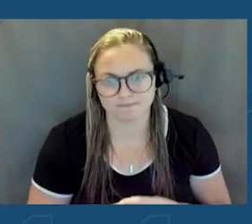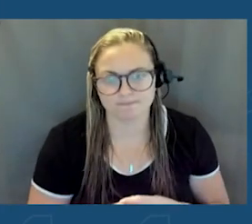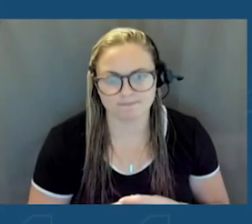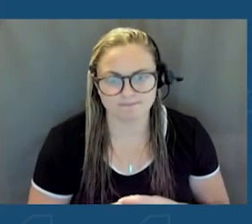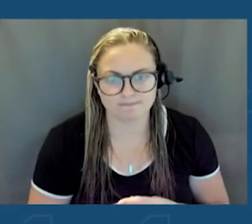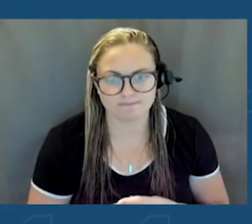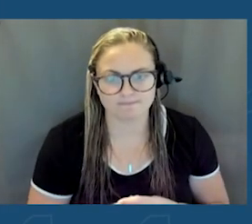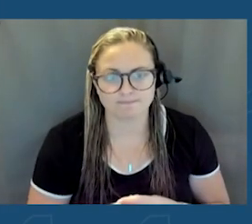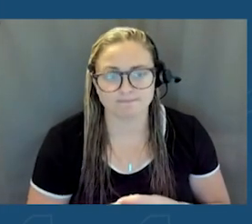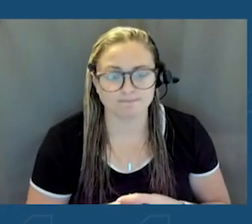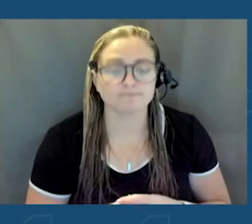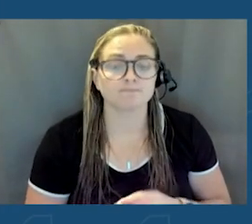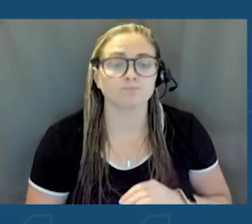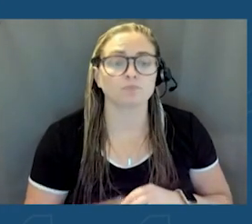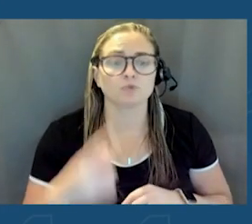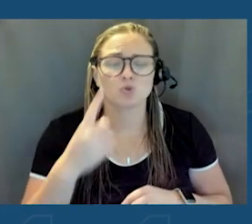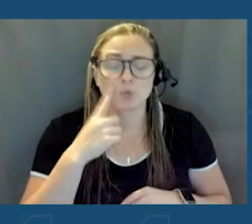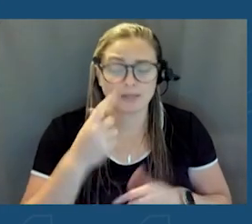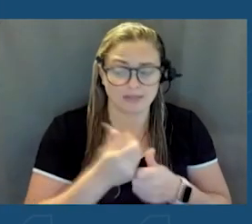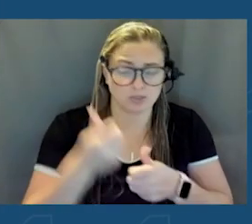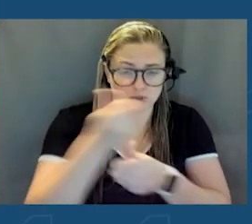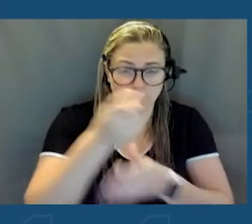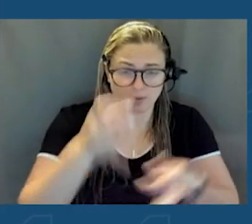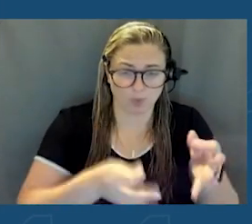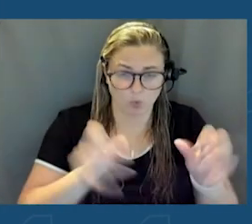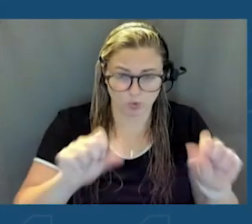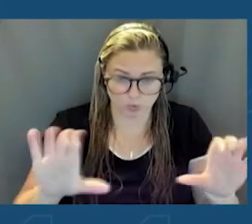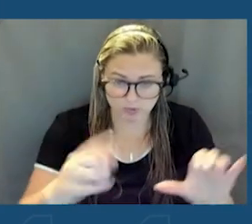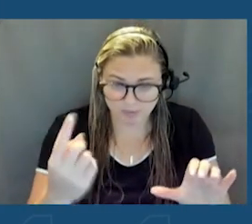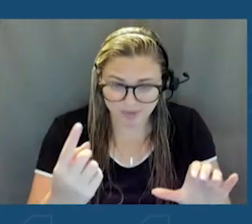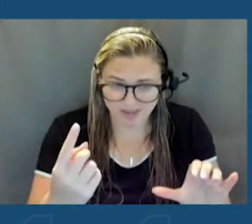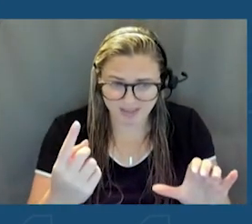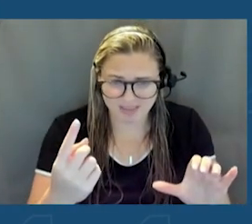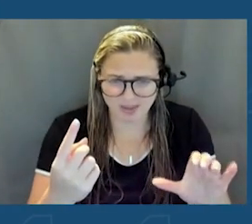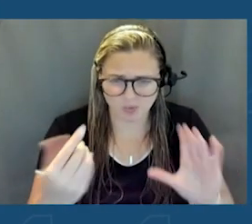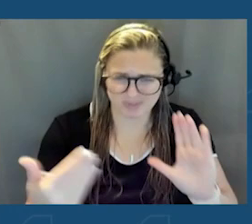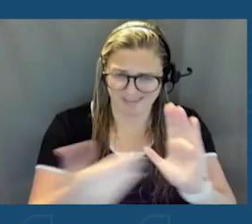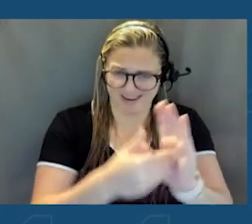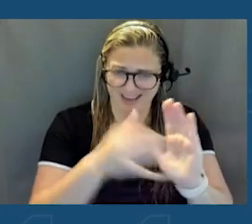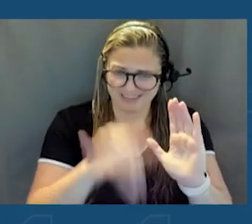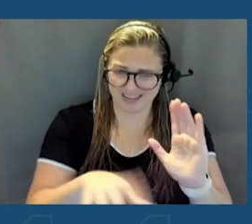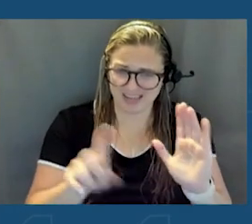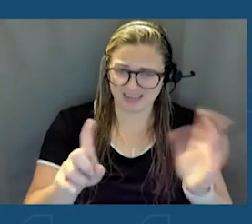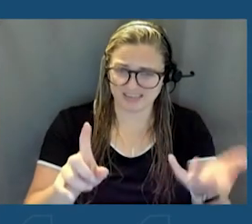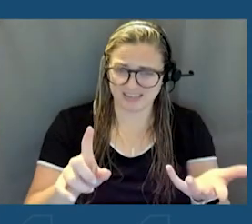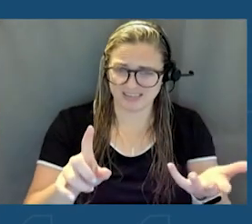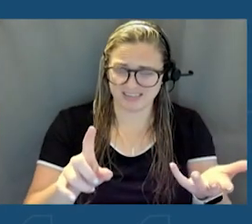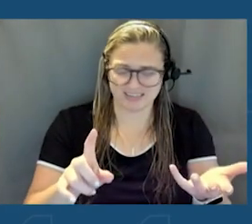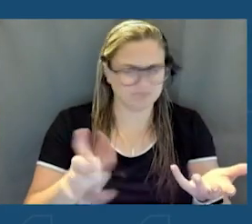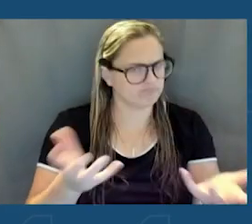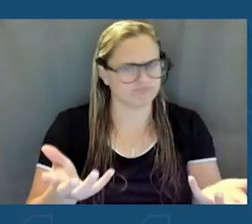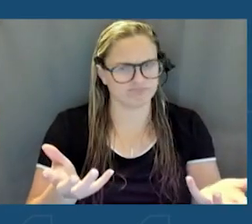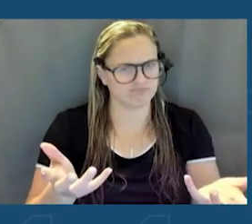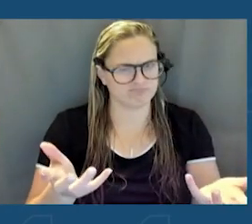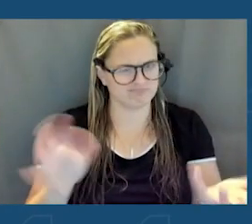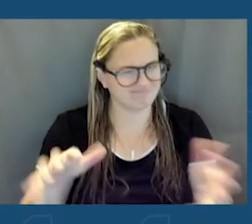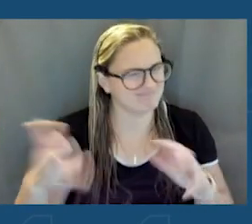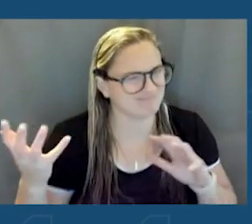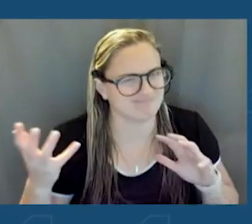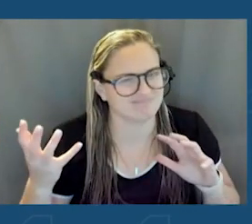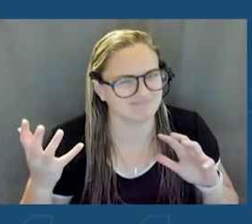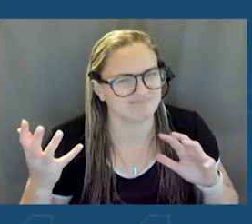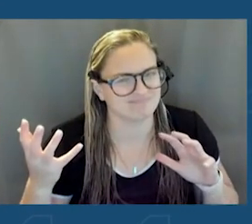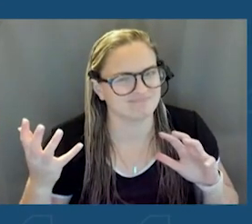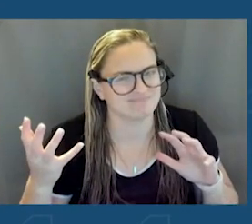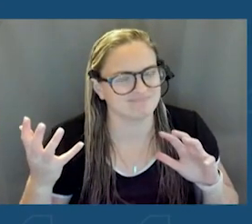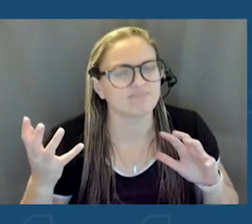To think that the Supreme Court could do something that undermines that is beyond disturbing, but we